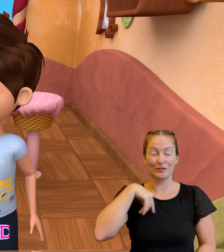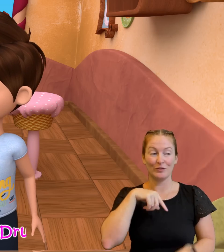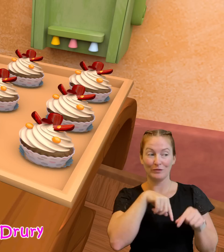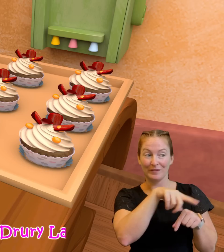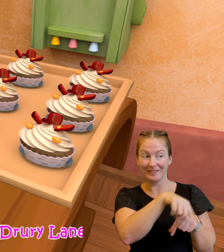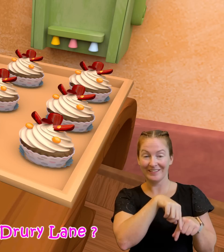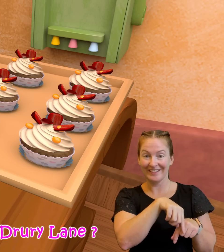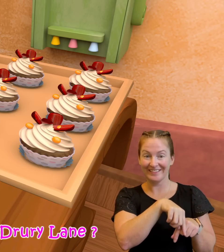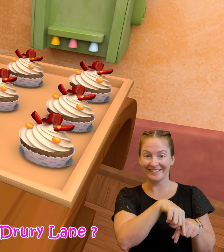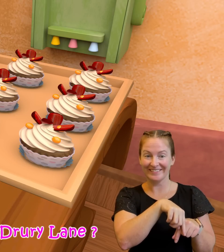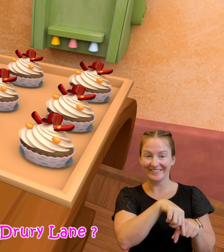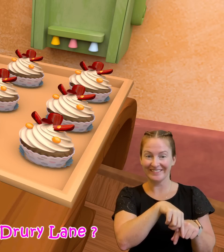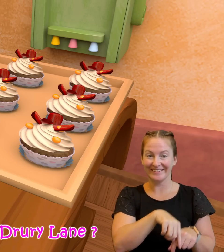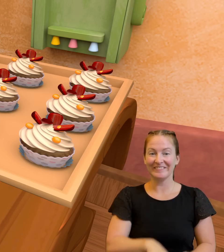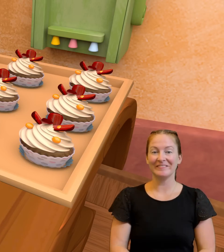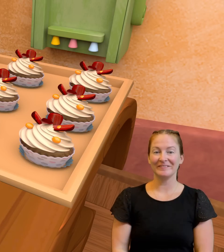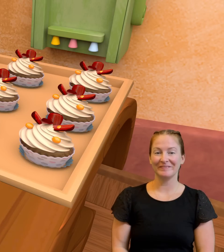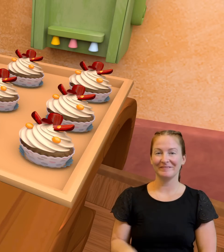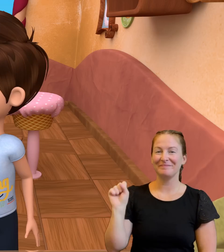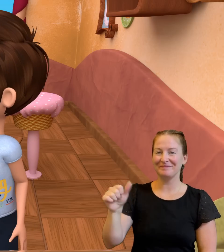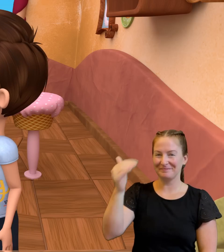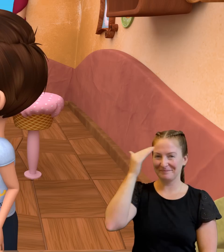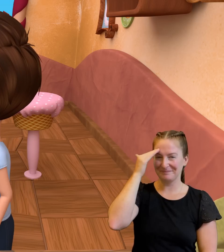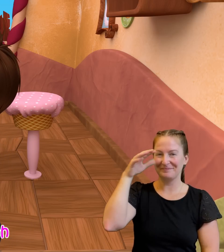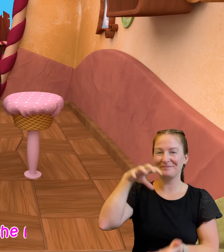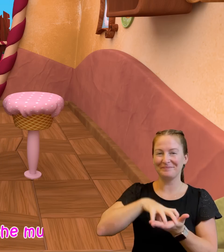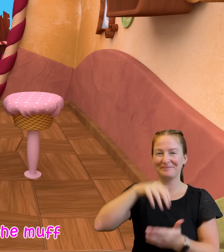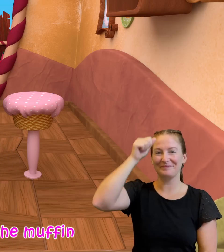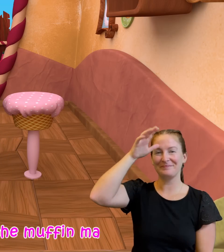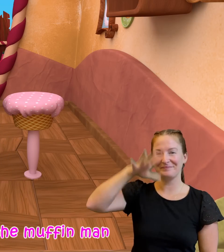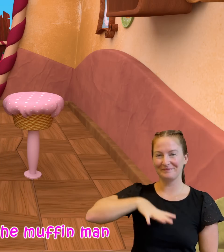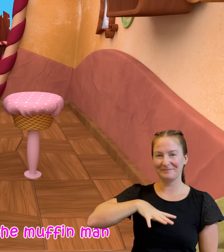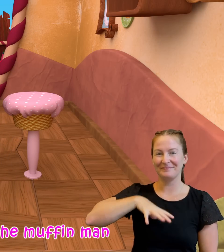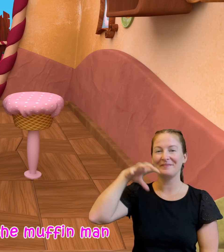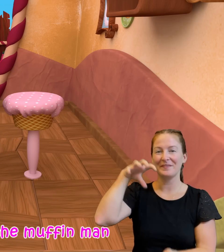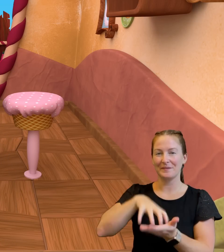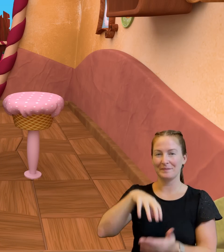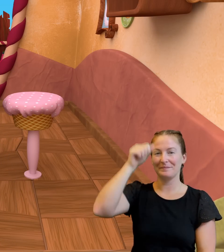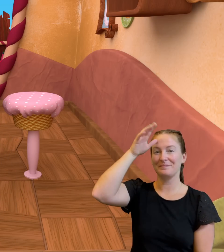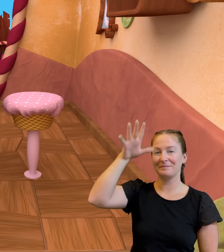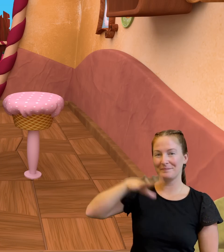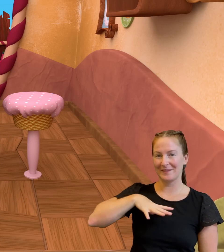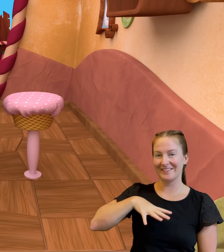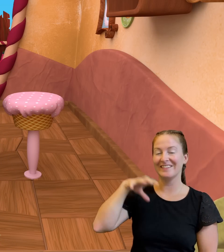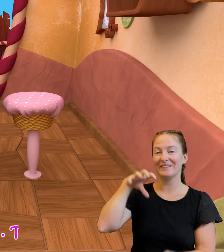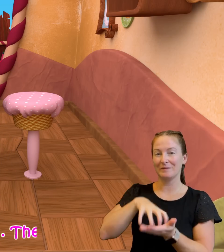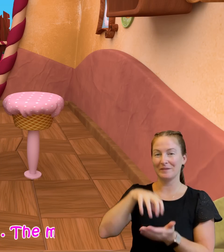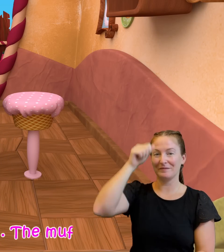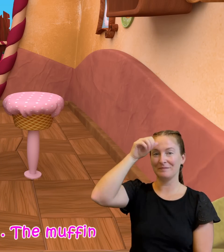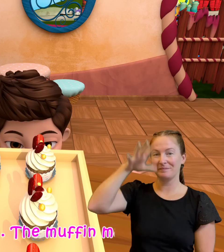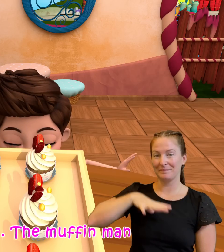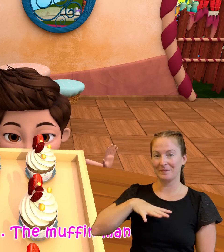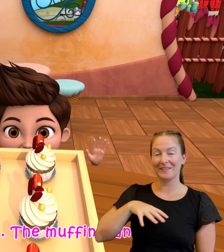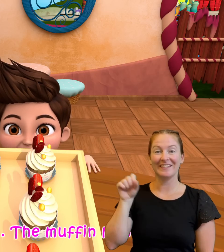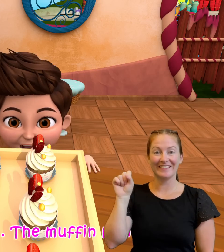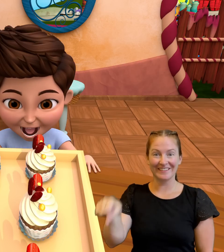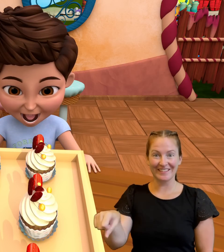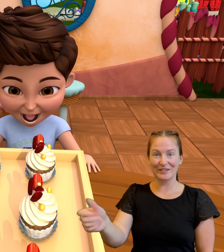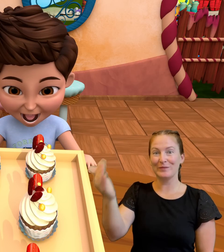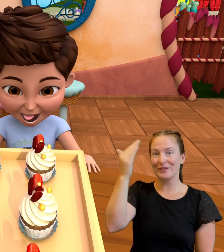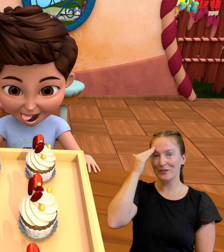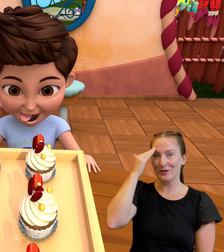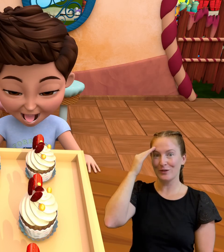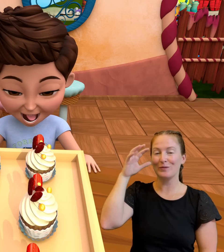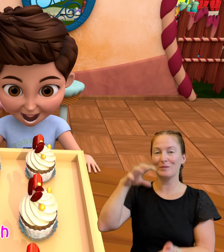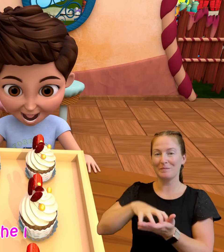lives on Drury Lane? Yes, we know the Muffin Man, the Muffin Man, the Muffin Man.